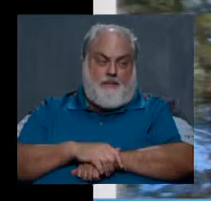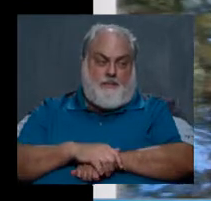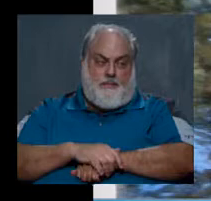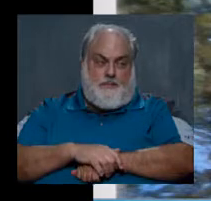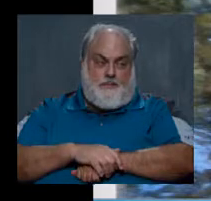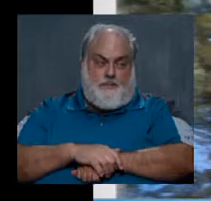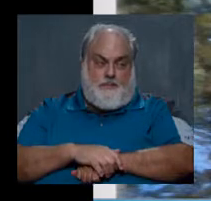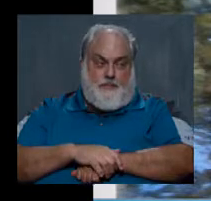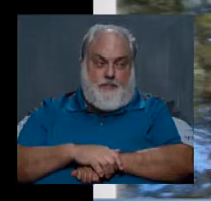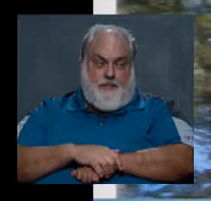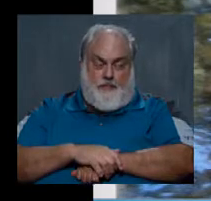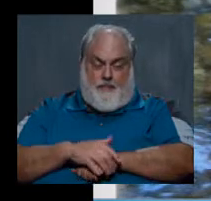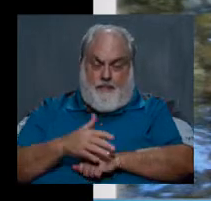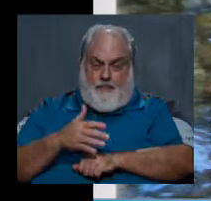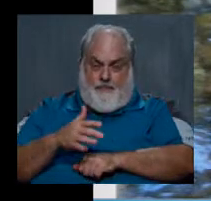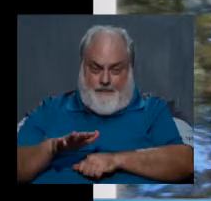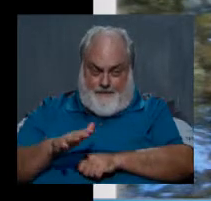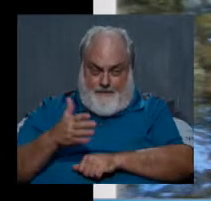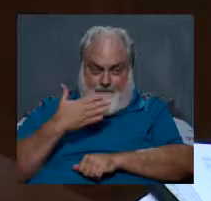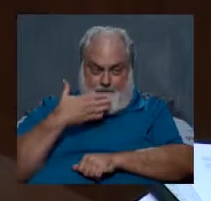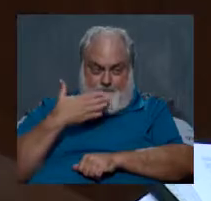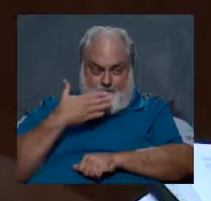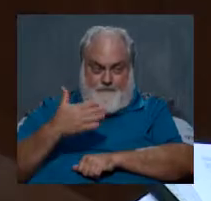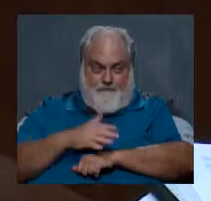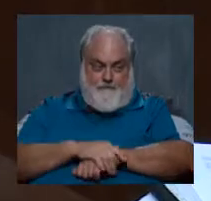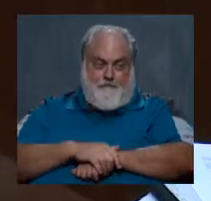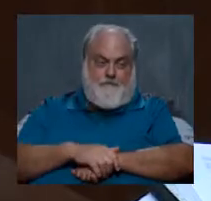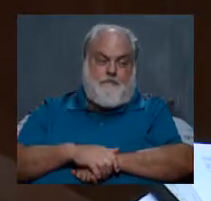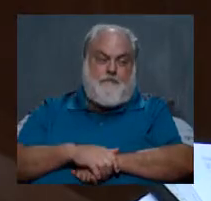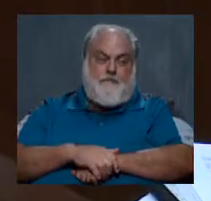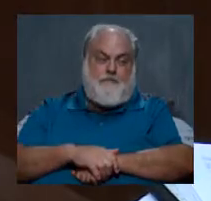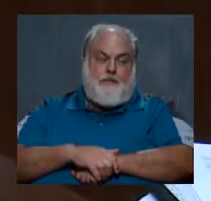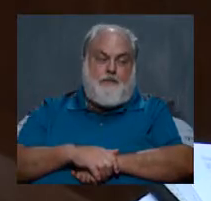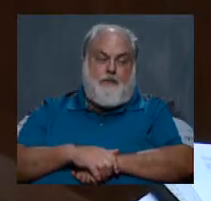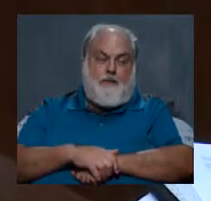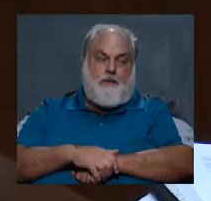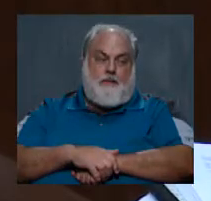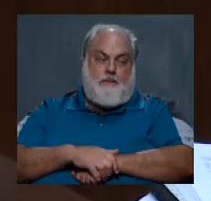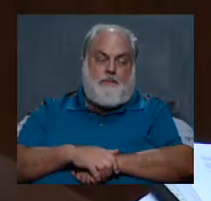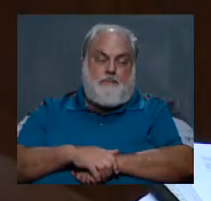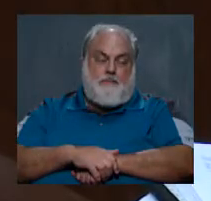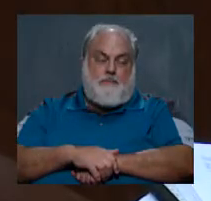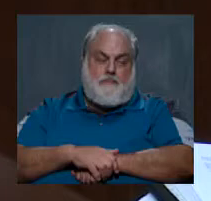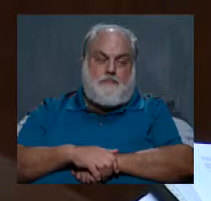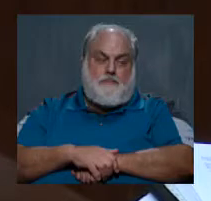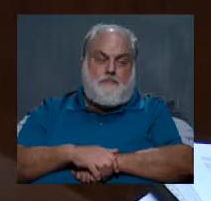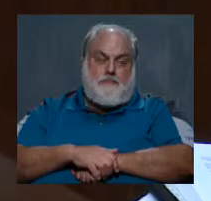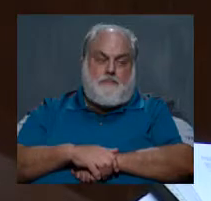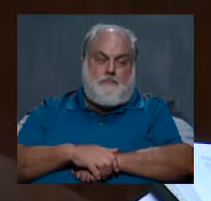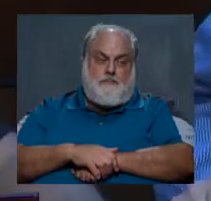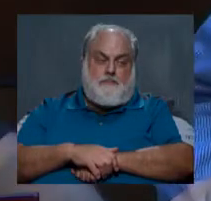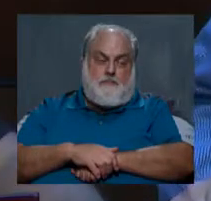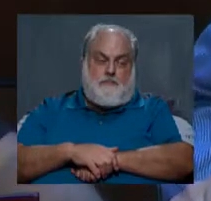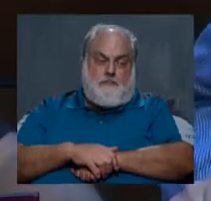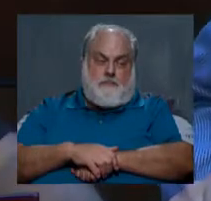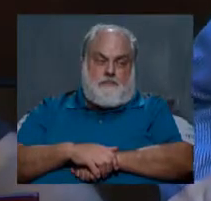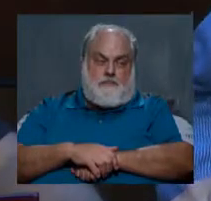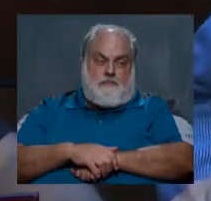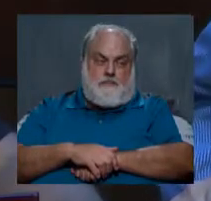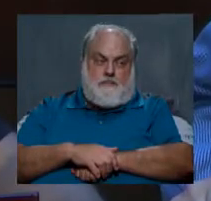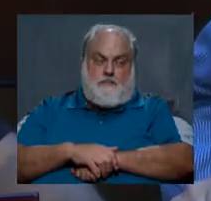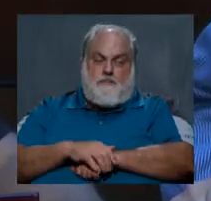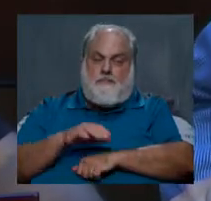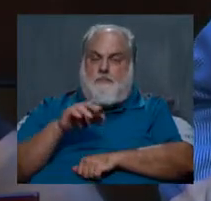And I'm finished with my presentation. Okay. Thank you, Mr. Jones. Mr. Robert